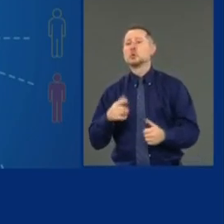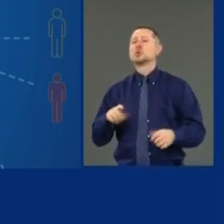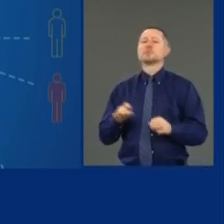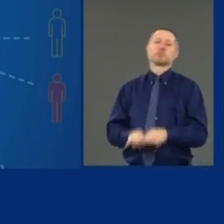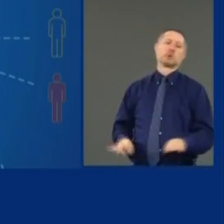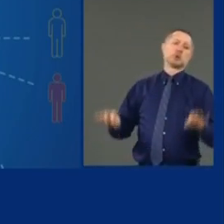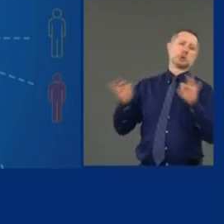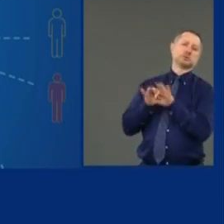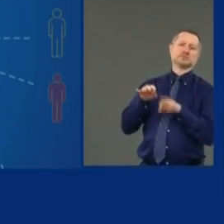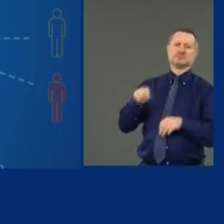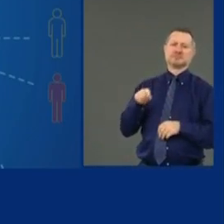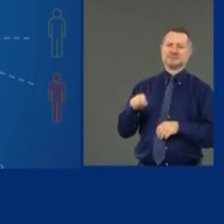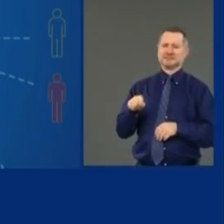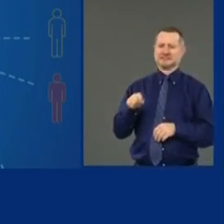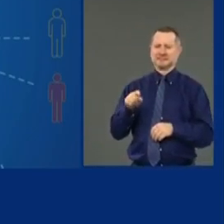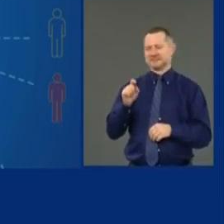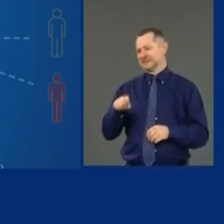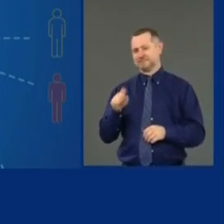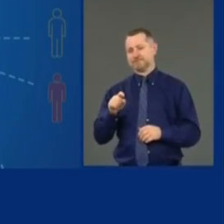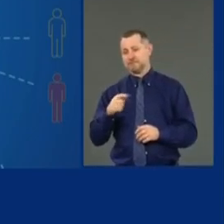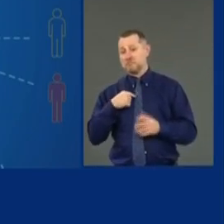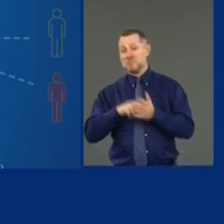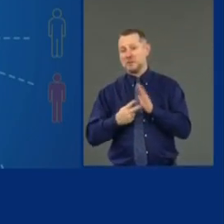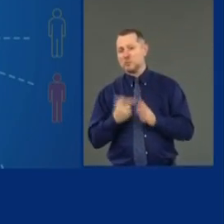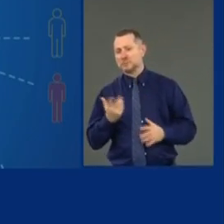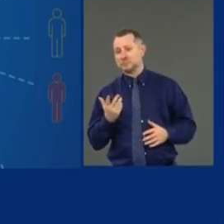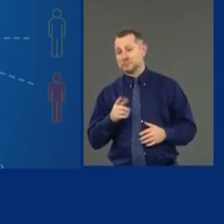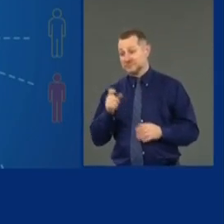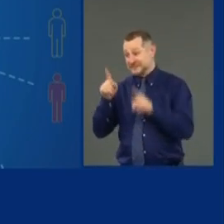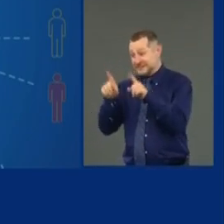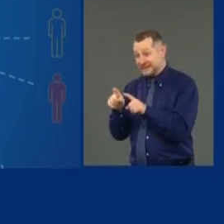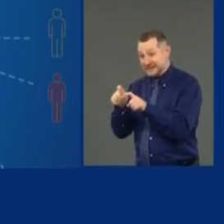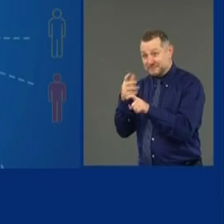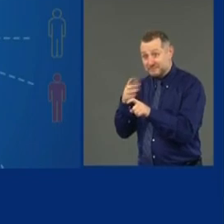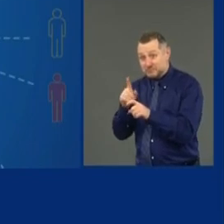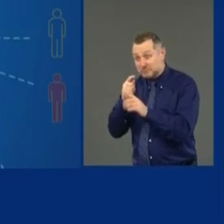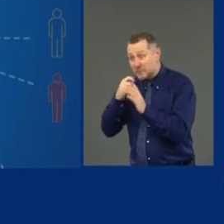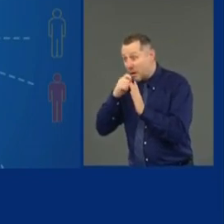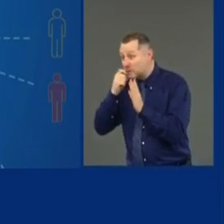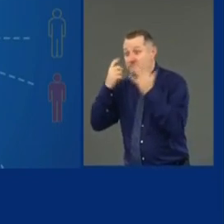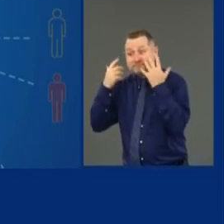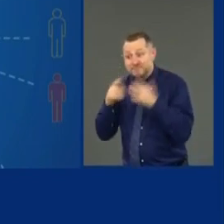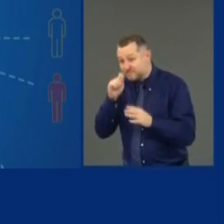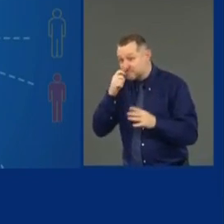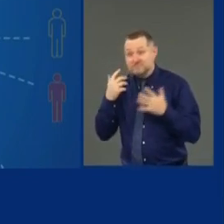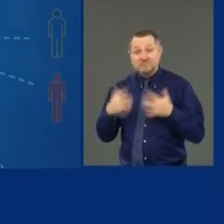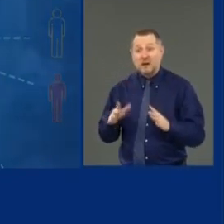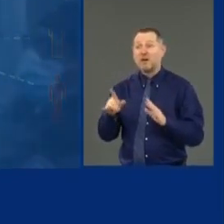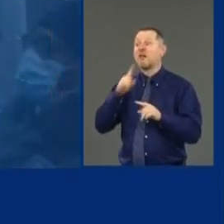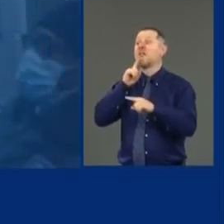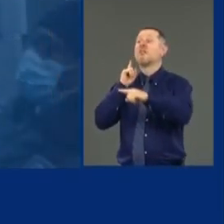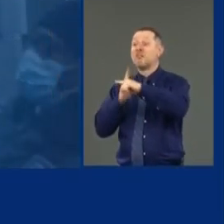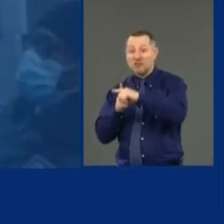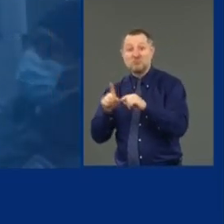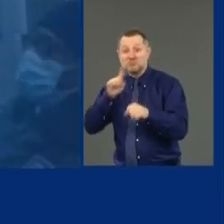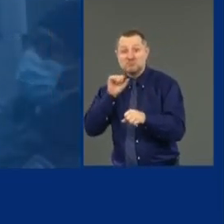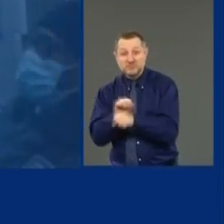you test whoever winds up positive, you trace back those contacts and you